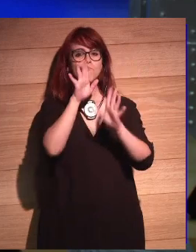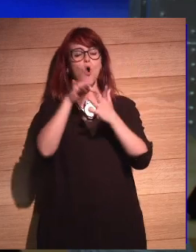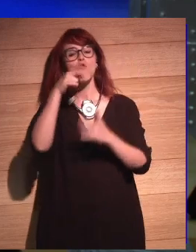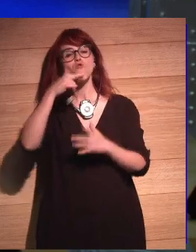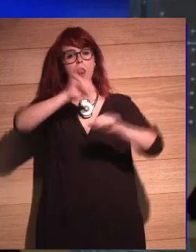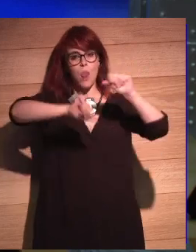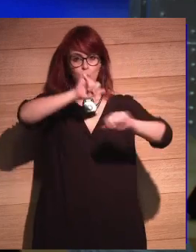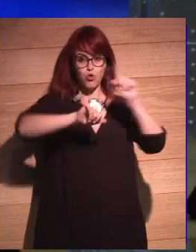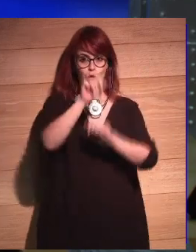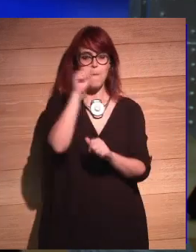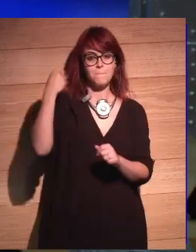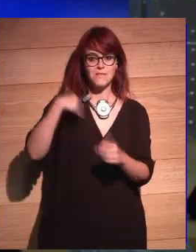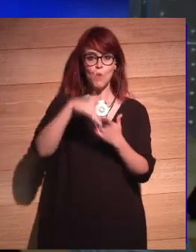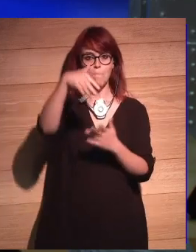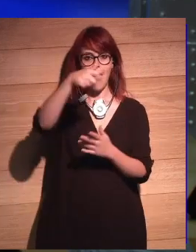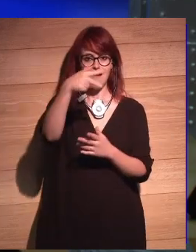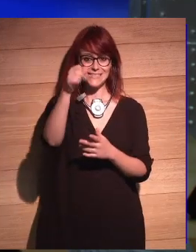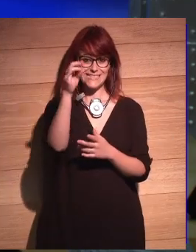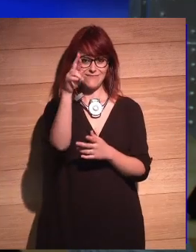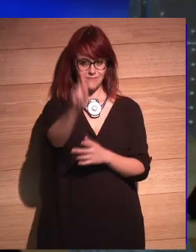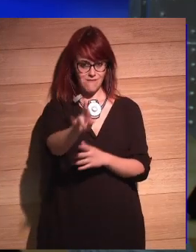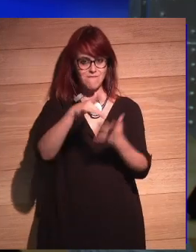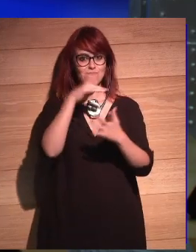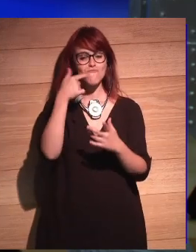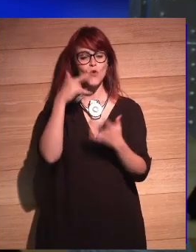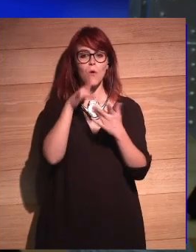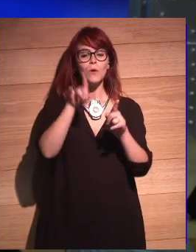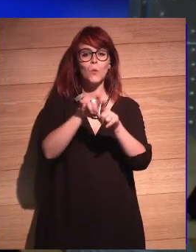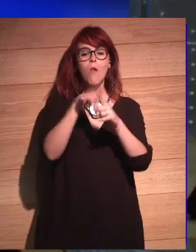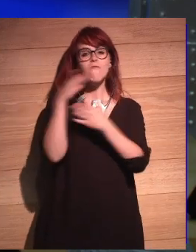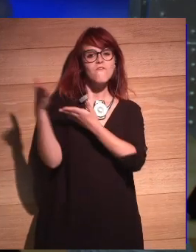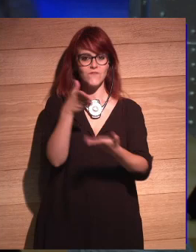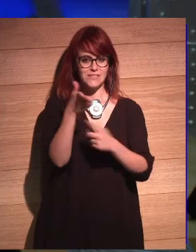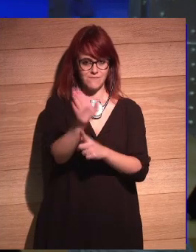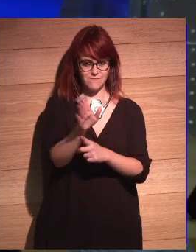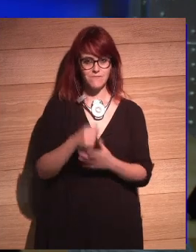would highly recommend coming. Okay, so,